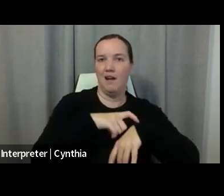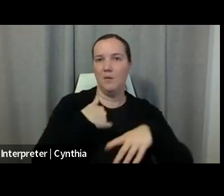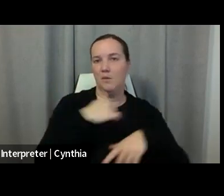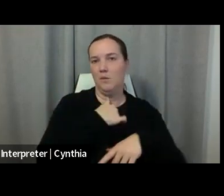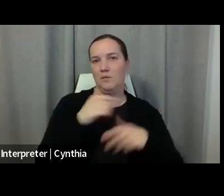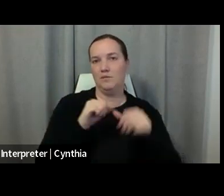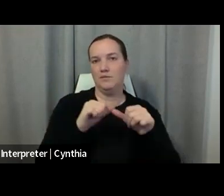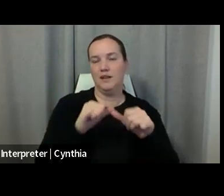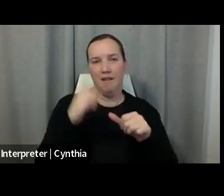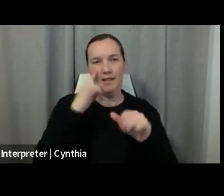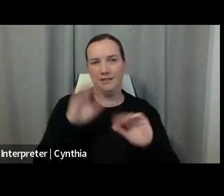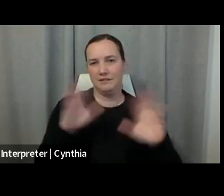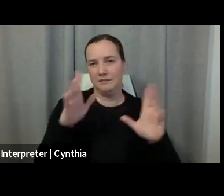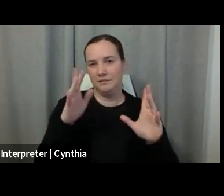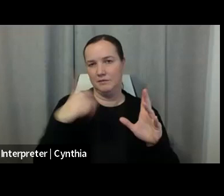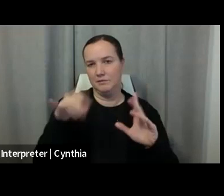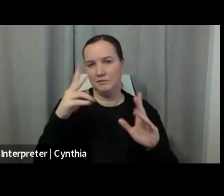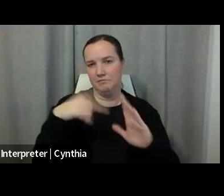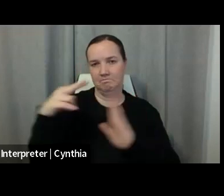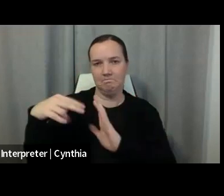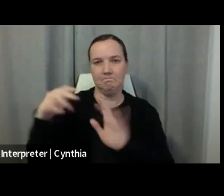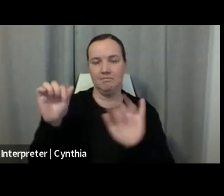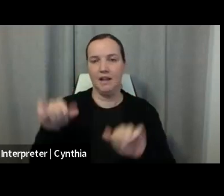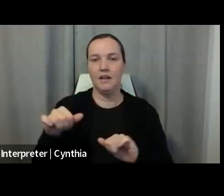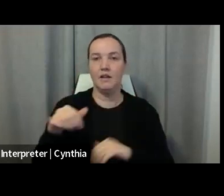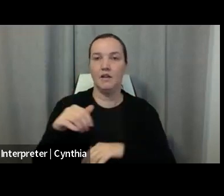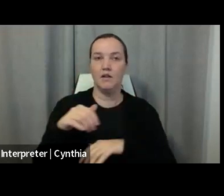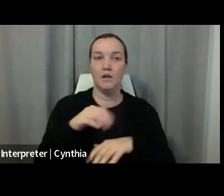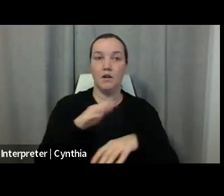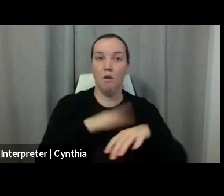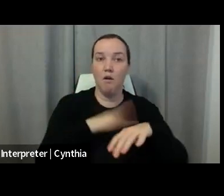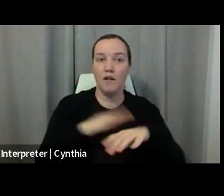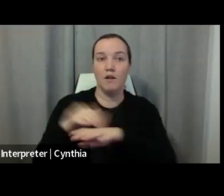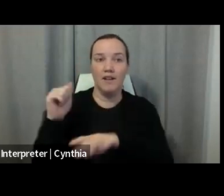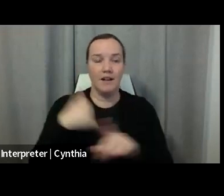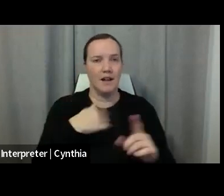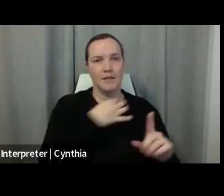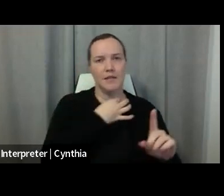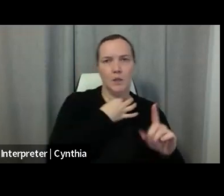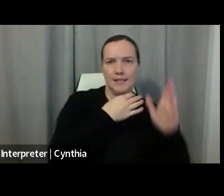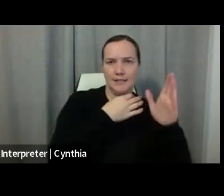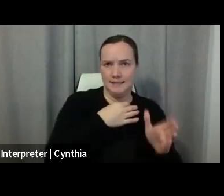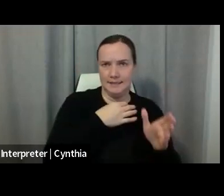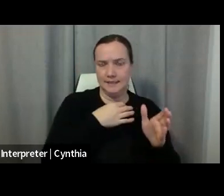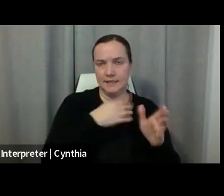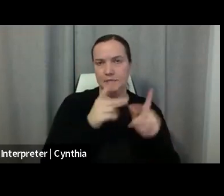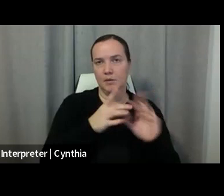pretty straightforward for folks, right? So you can see on the calling in, I'm curious, curiosity, as people said earlier,